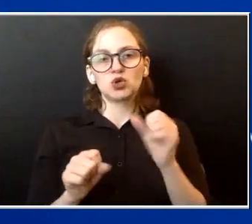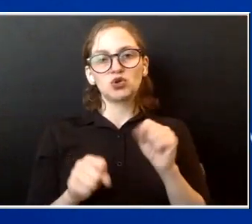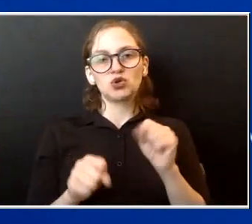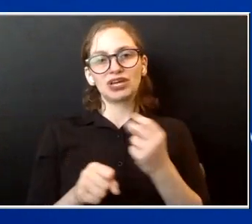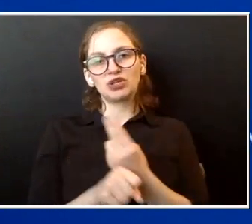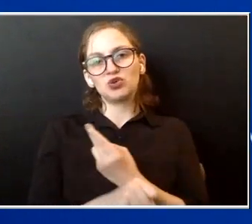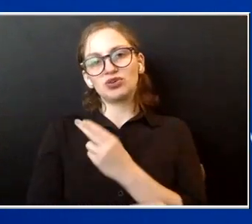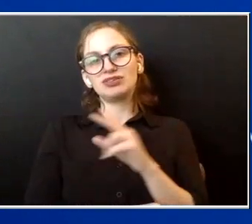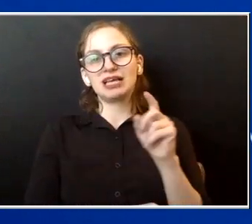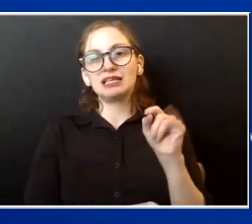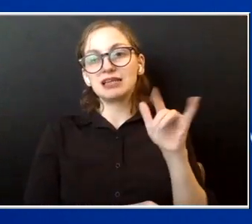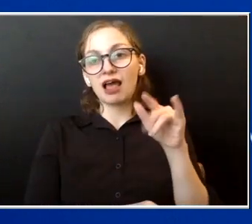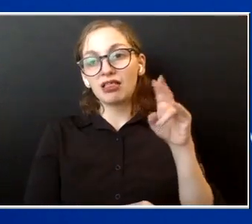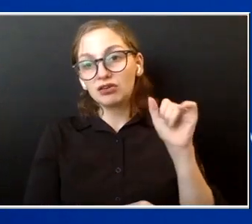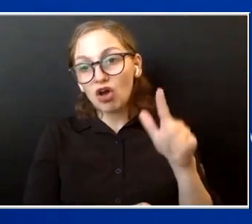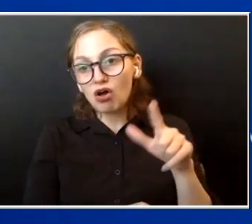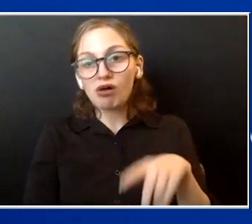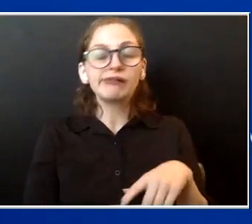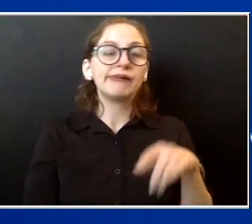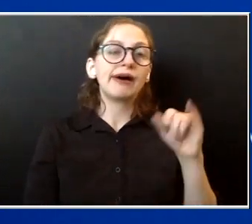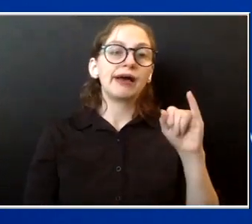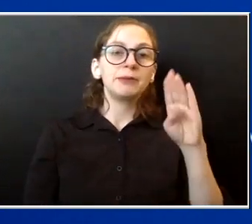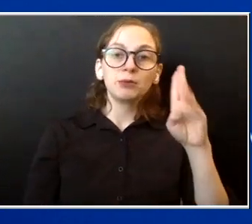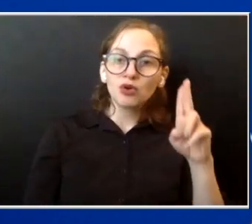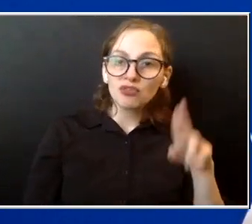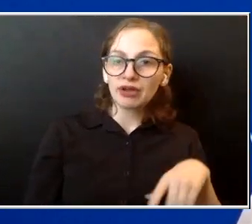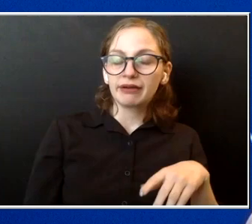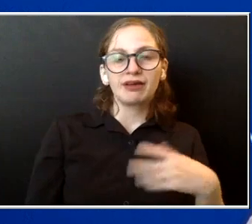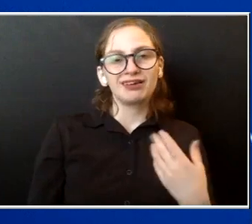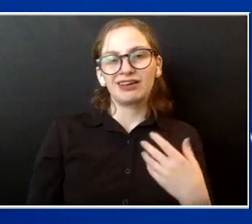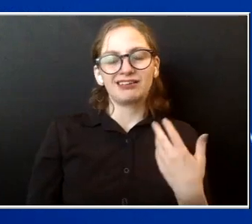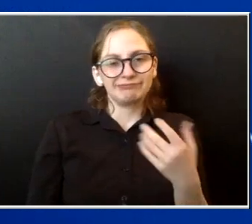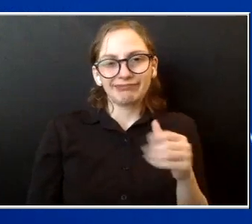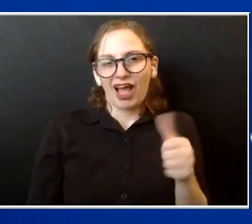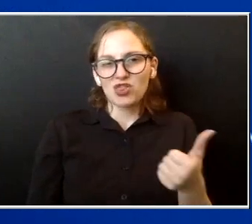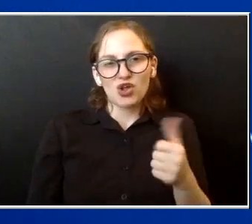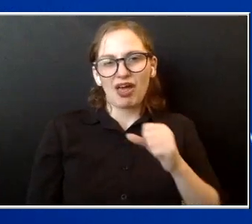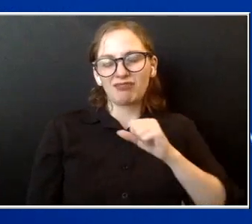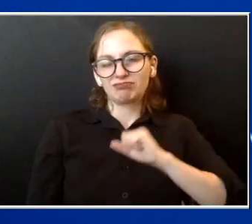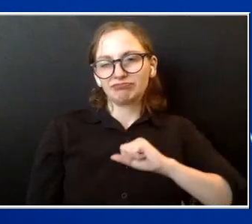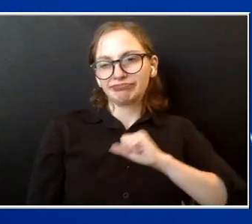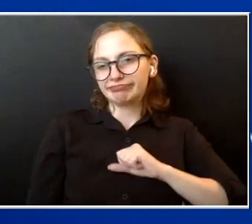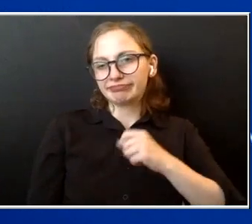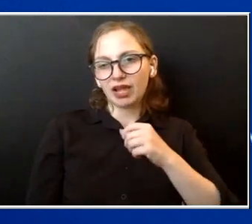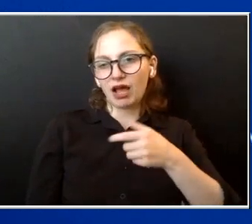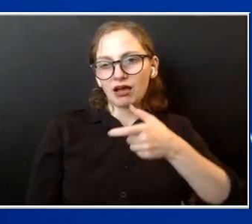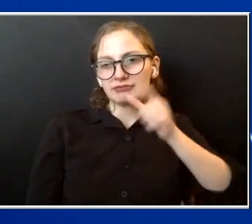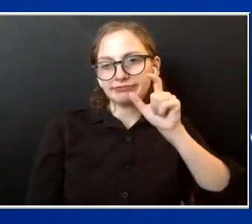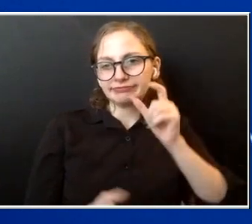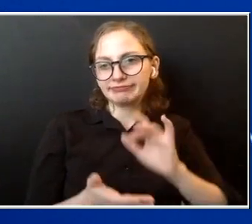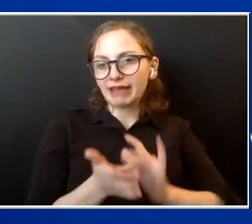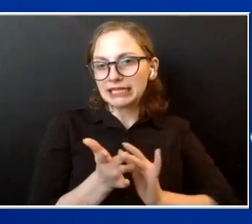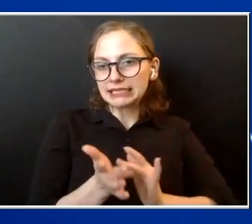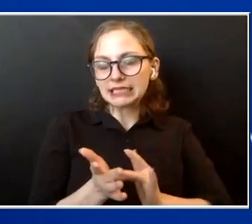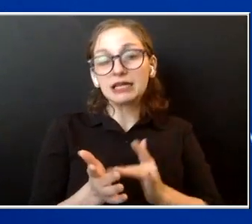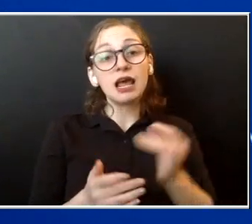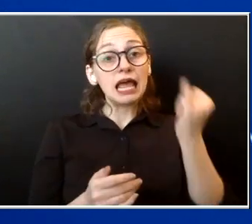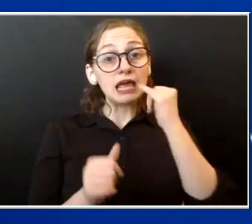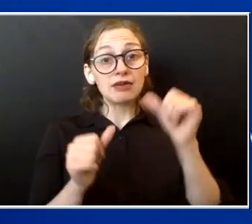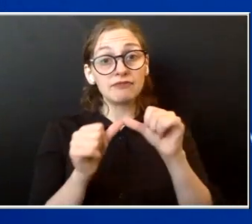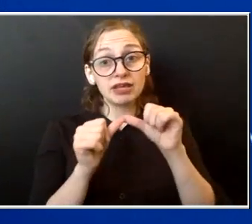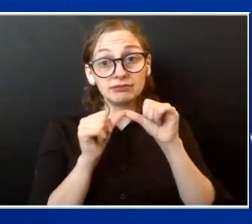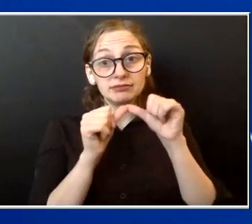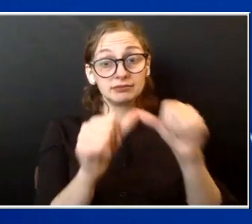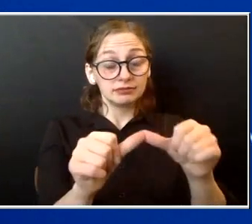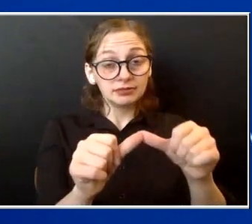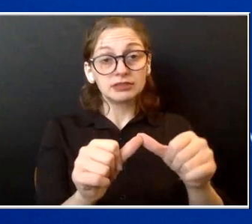and cold medicine will help as well. But then if it prolongs to more than 10 days and you're having high fevers, things of that nature, it is